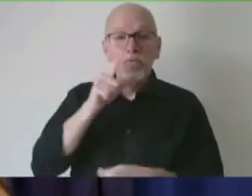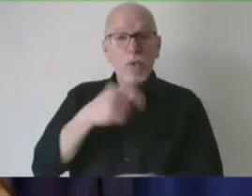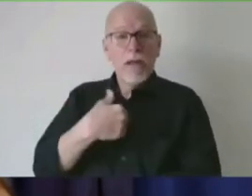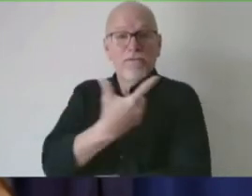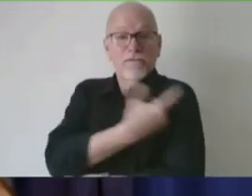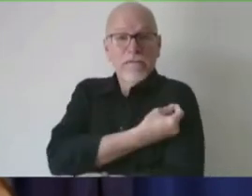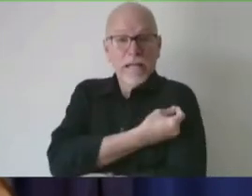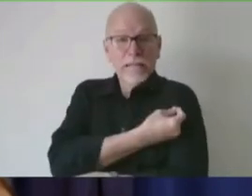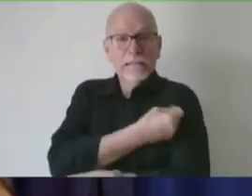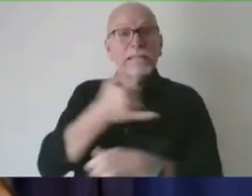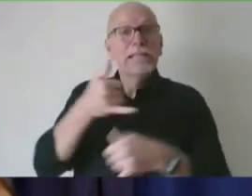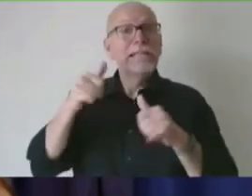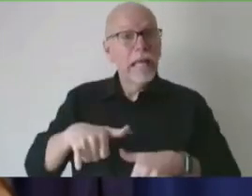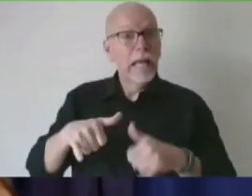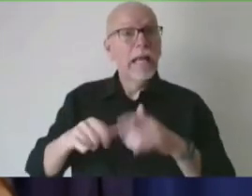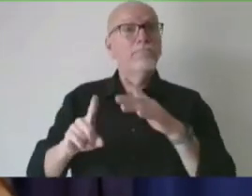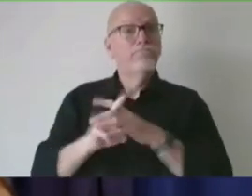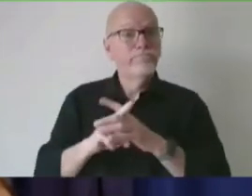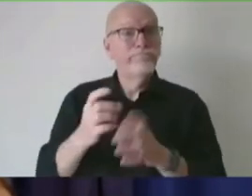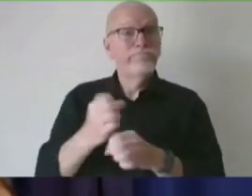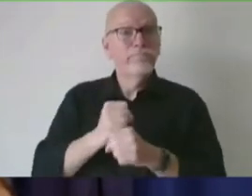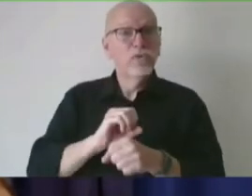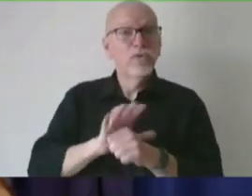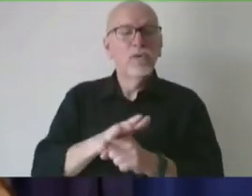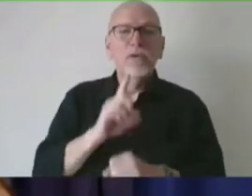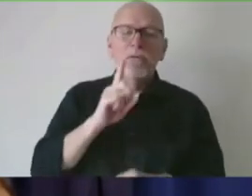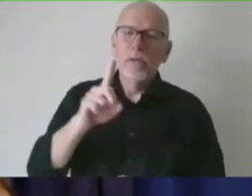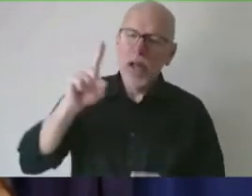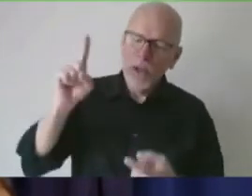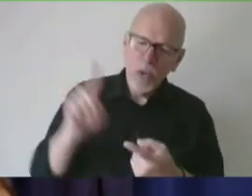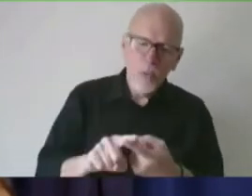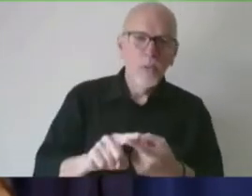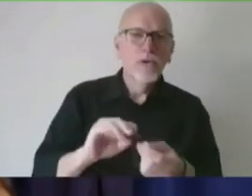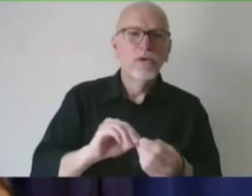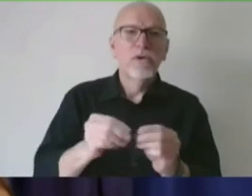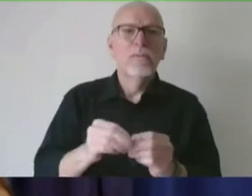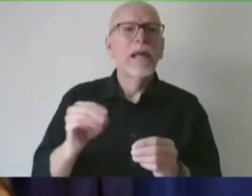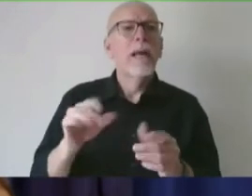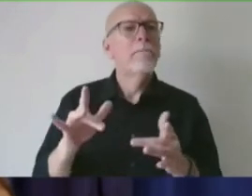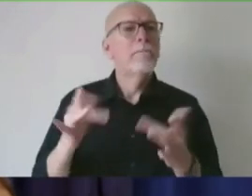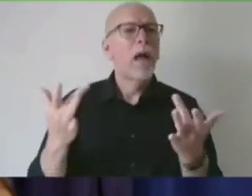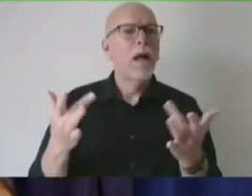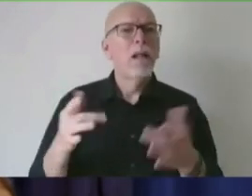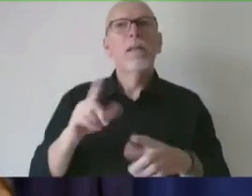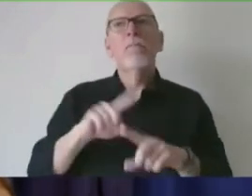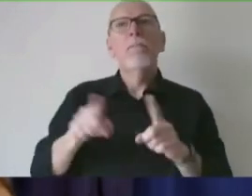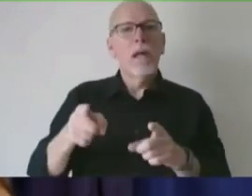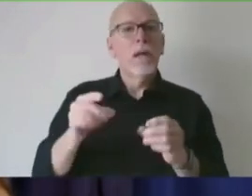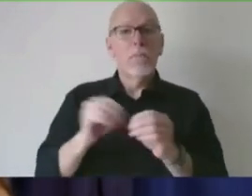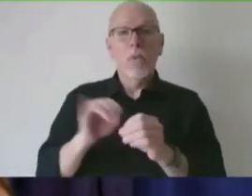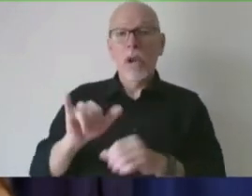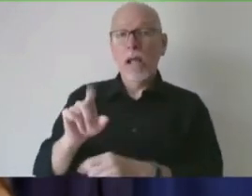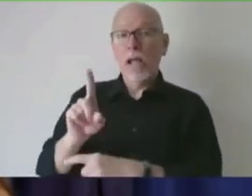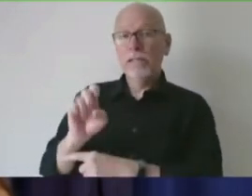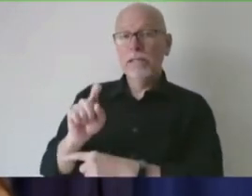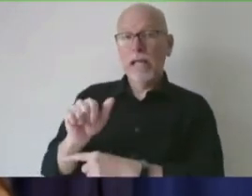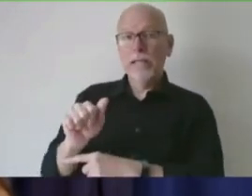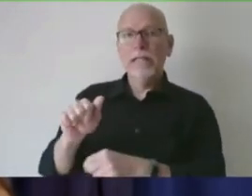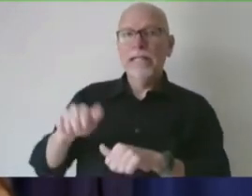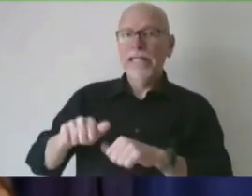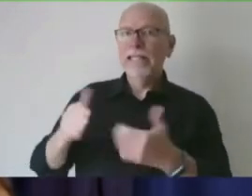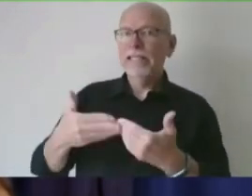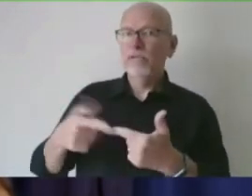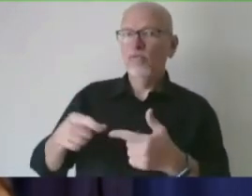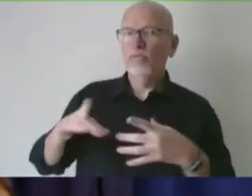people are still very low and tend to be mild. But we are finding that they are more likely with the Delta variant than they are with any of the other strains that